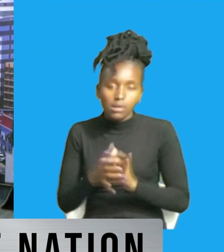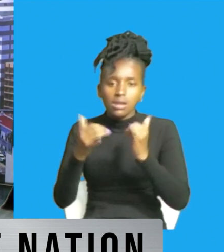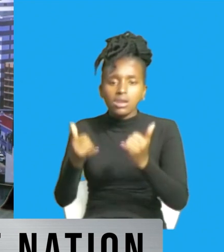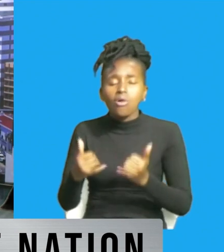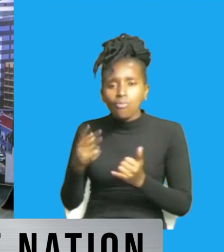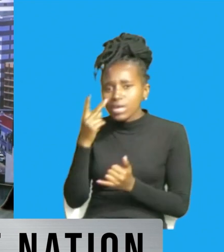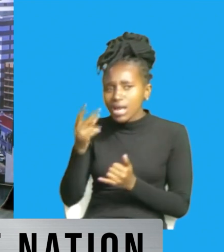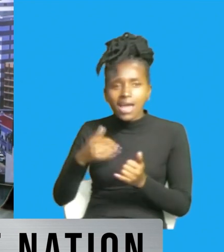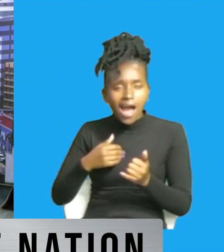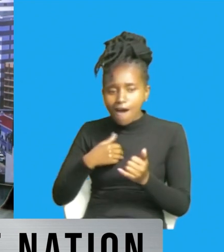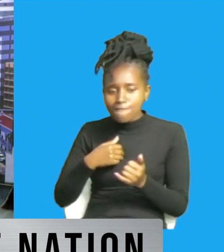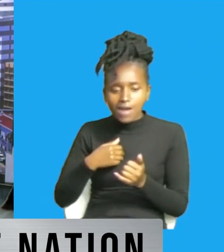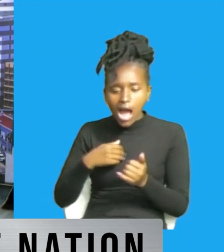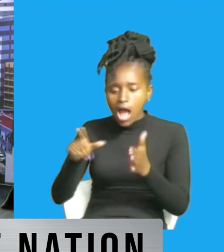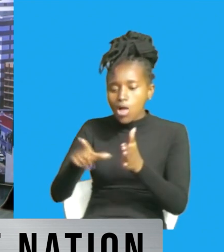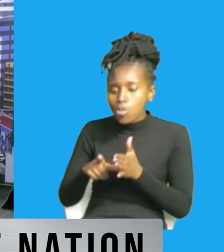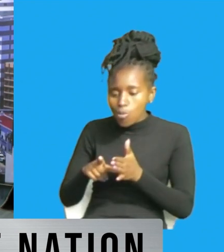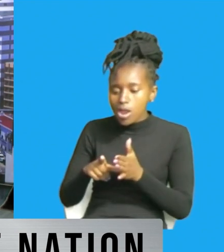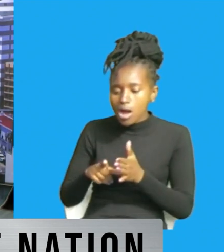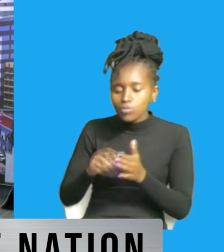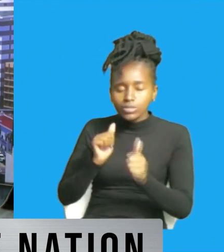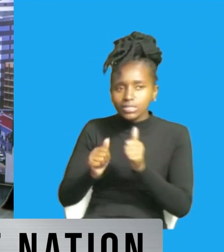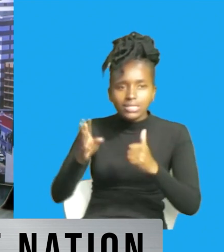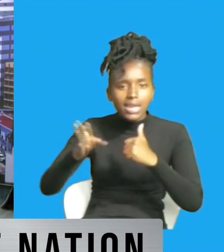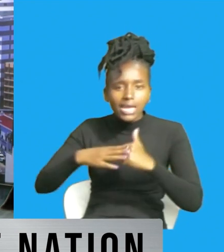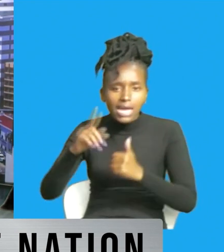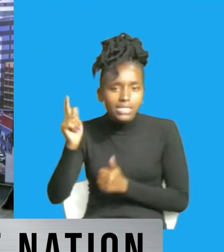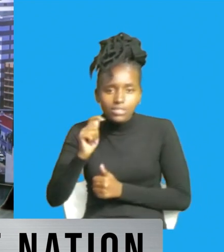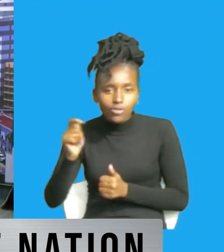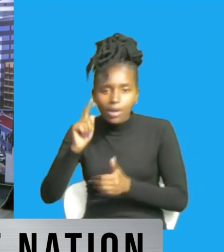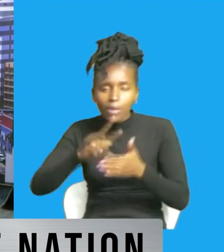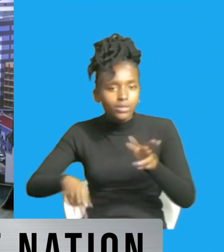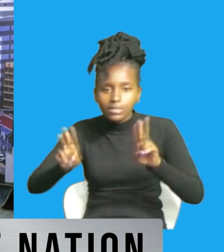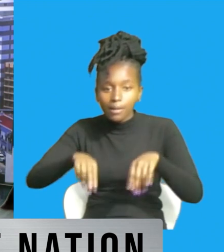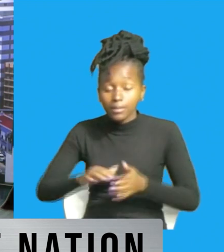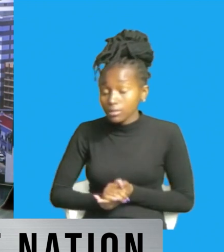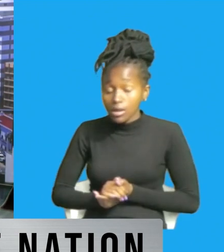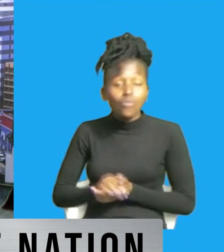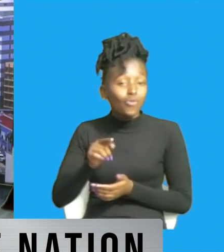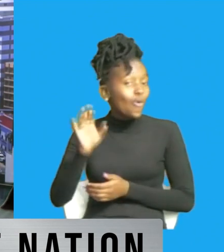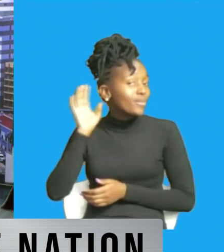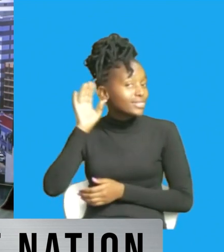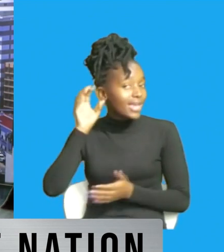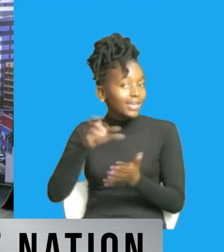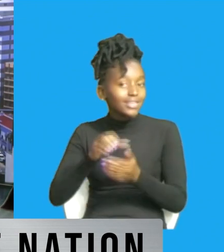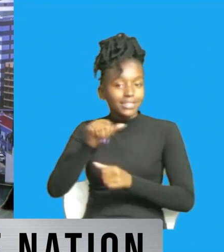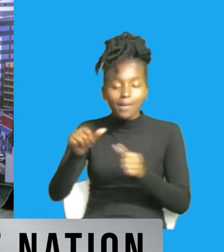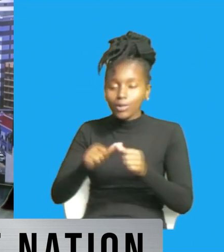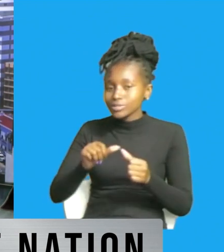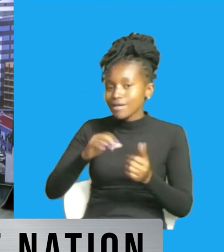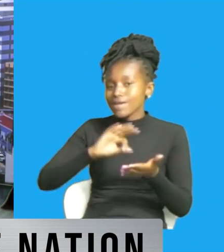trillion now, or is it 8? Jonah, you've had the questions about finances in this country. Right. And debt is